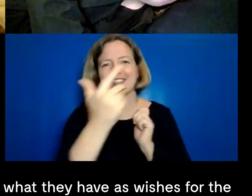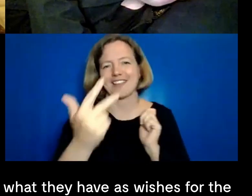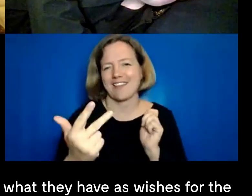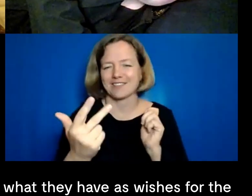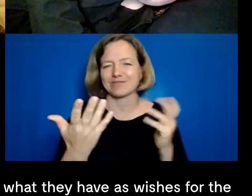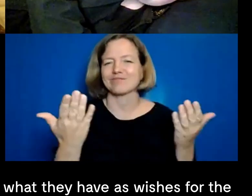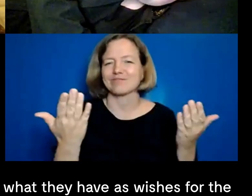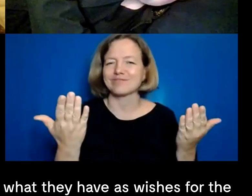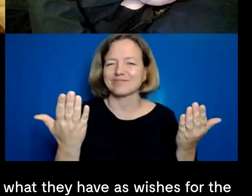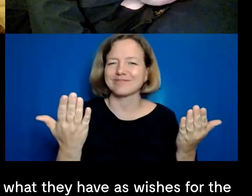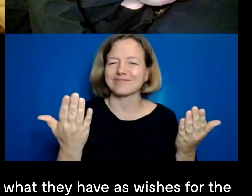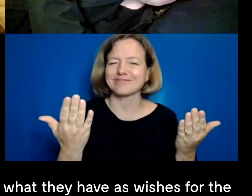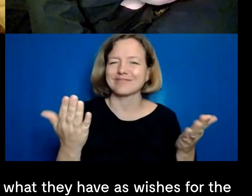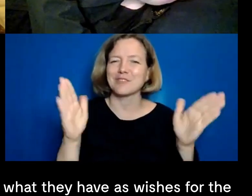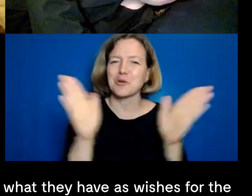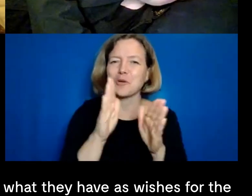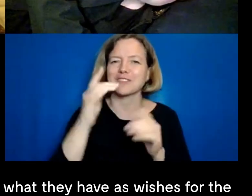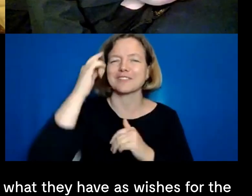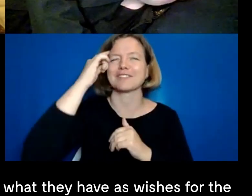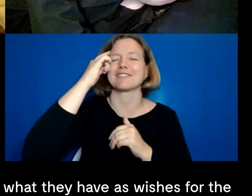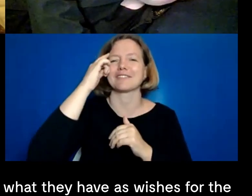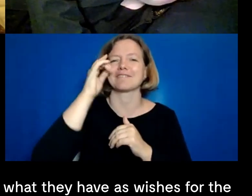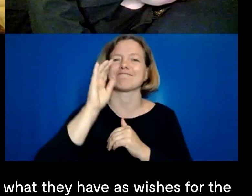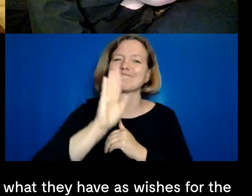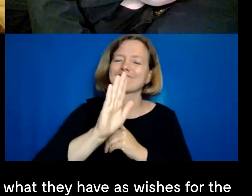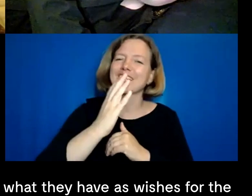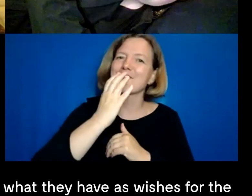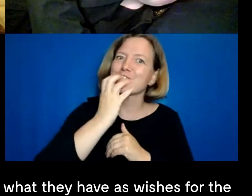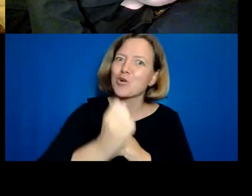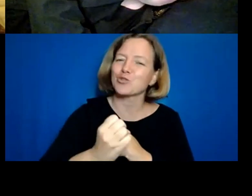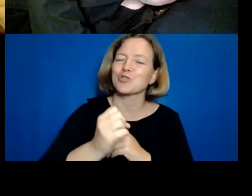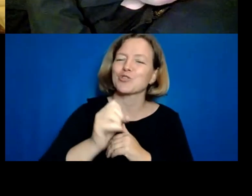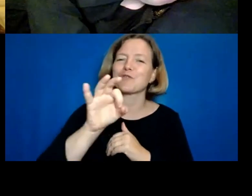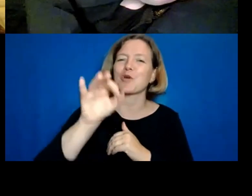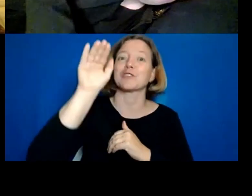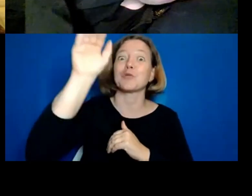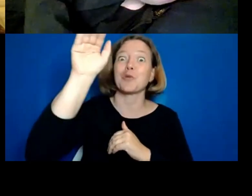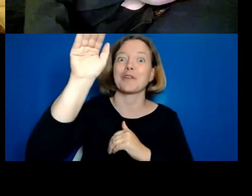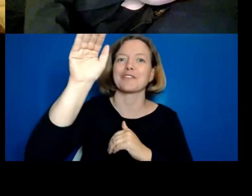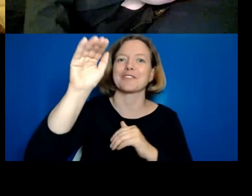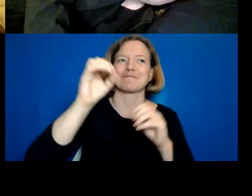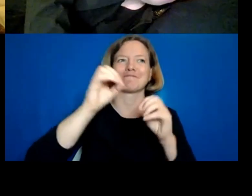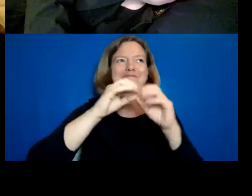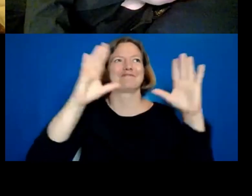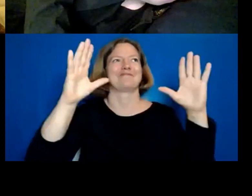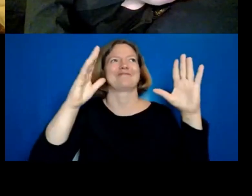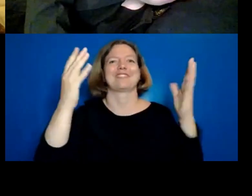what they have as wishes for the future, and then we could open up